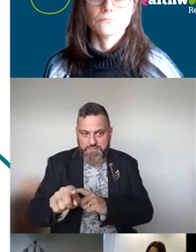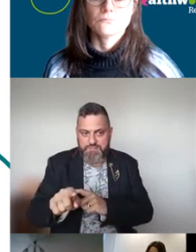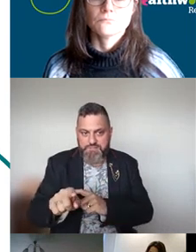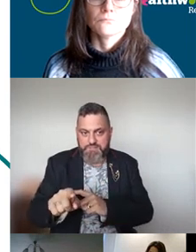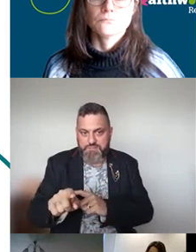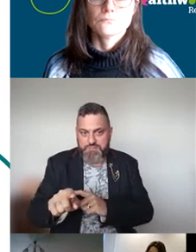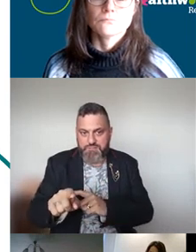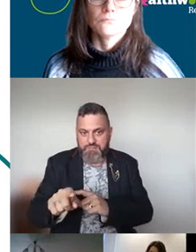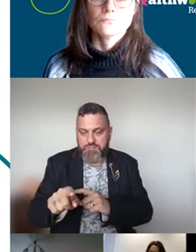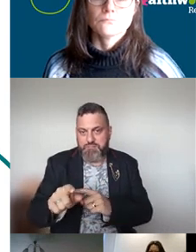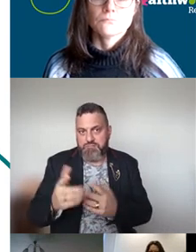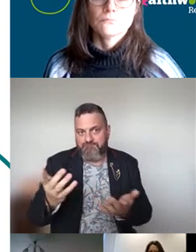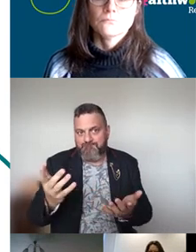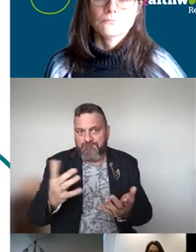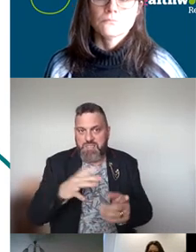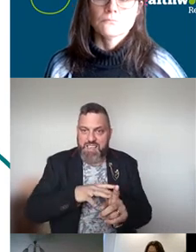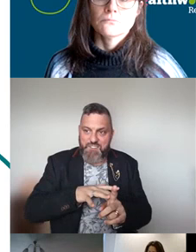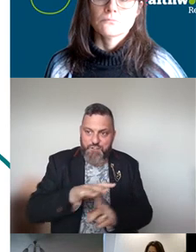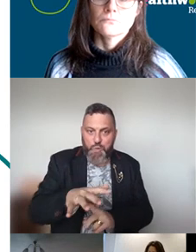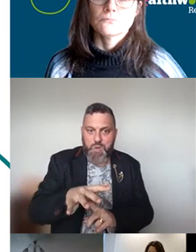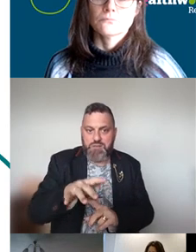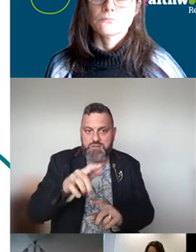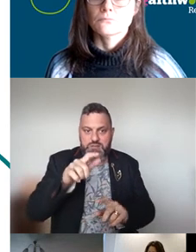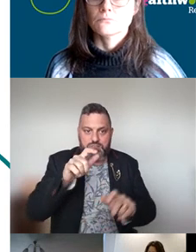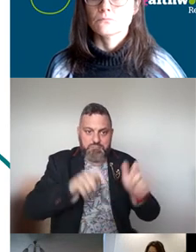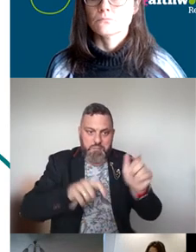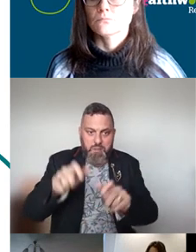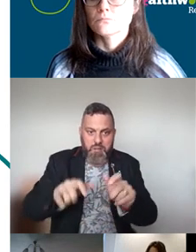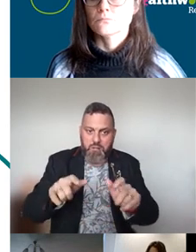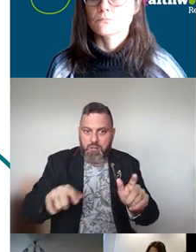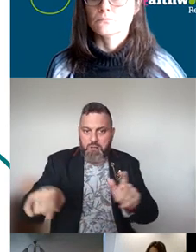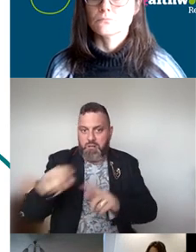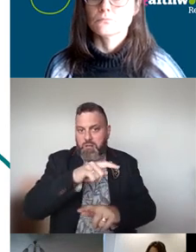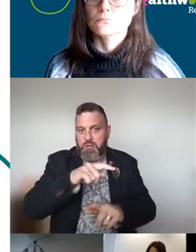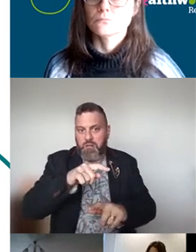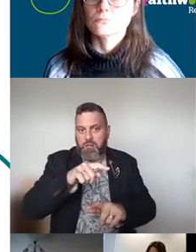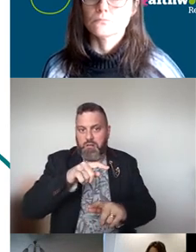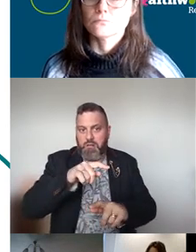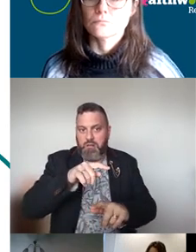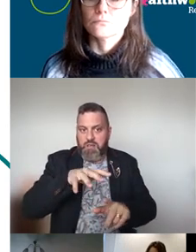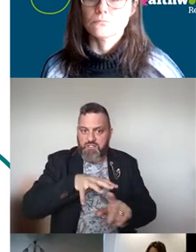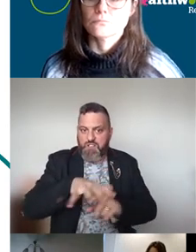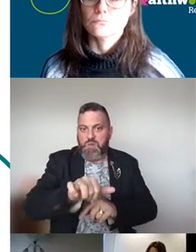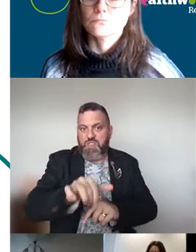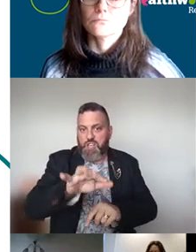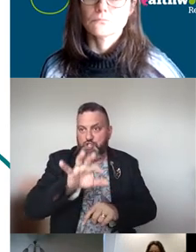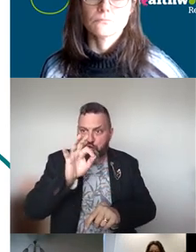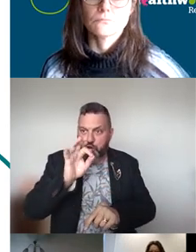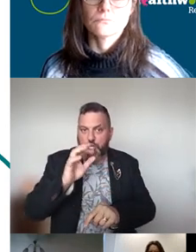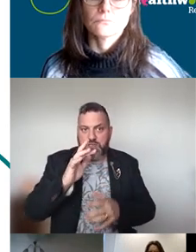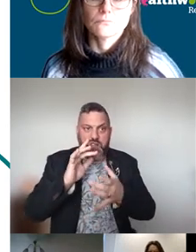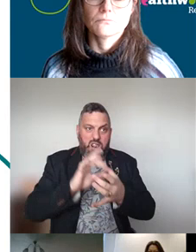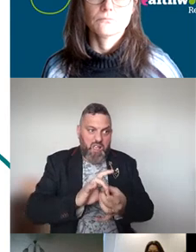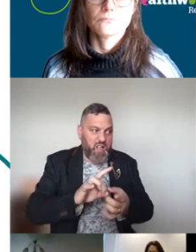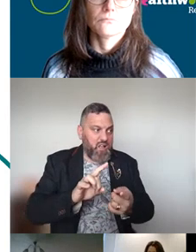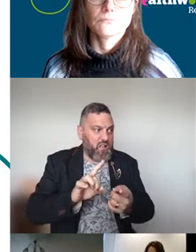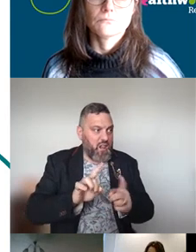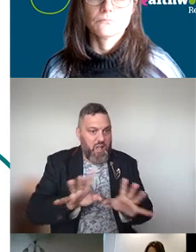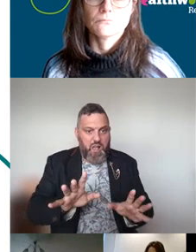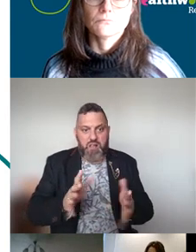want to do more to try and influence the choices that people are making, particularly around choices